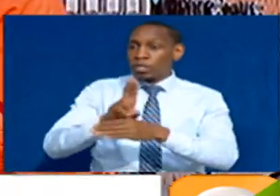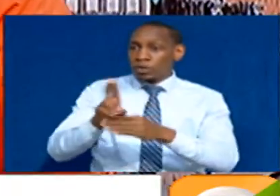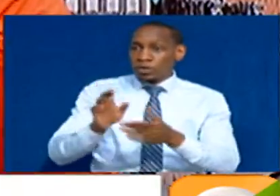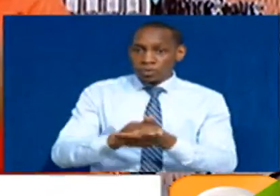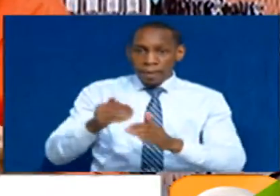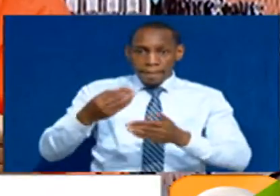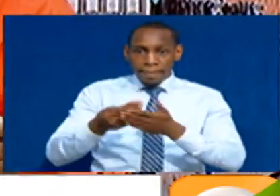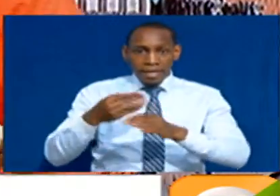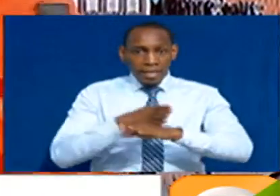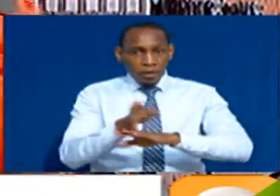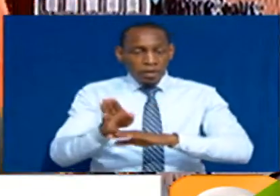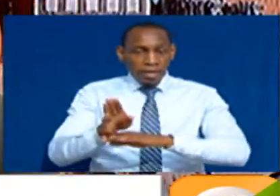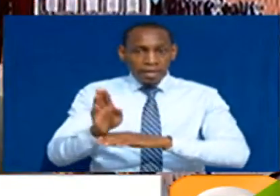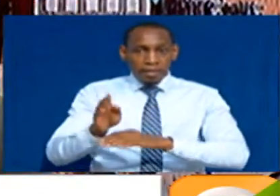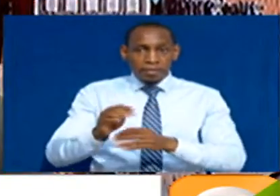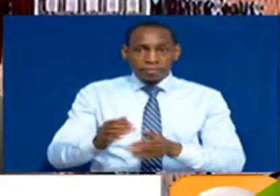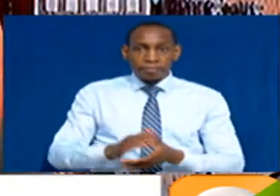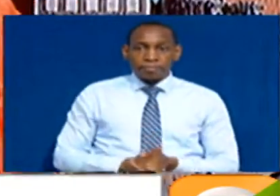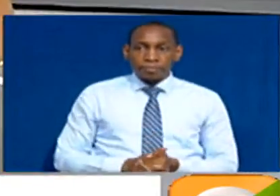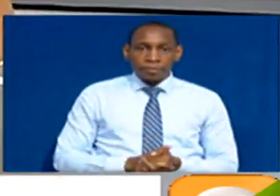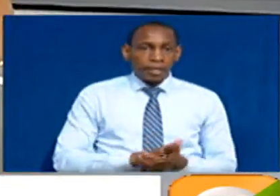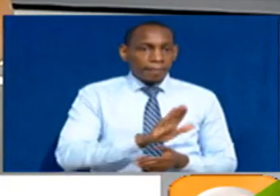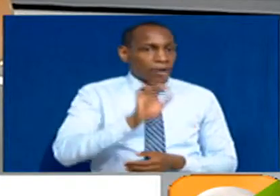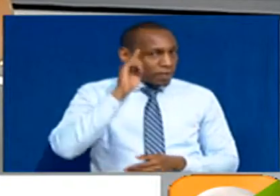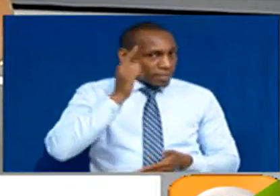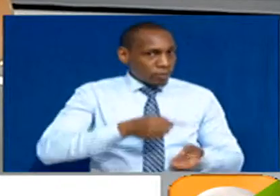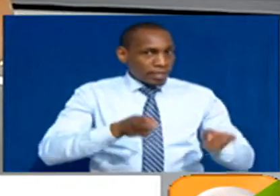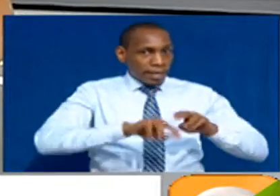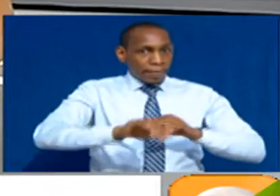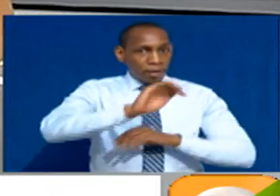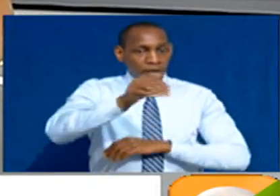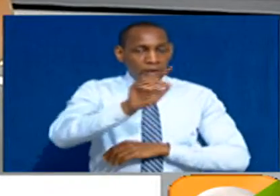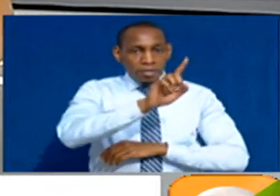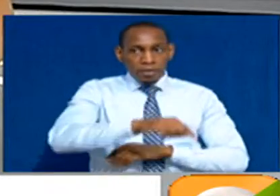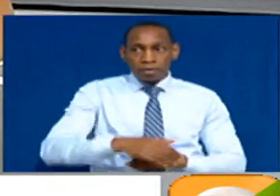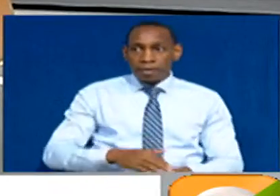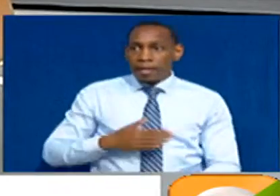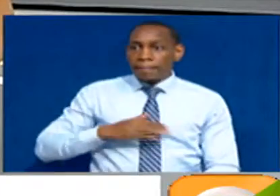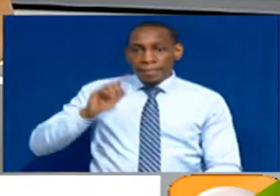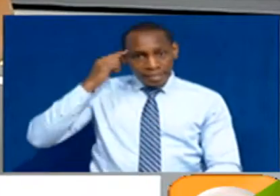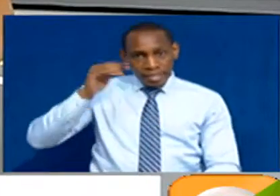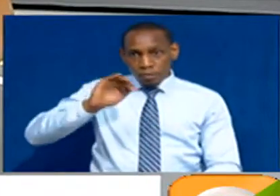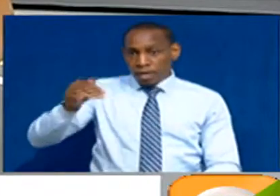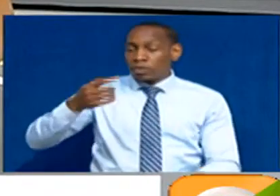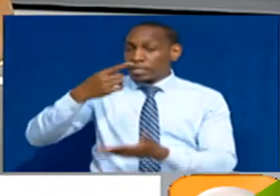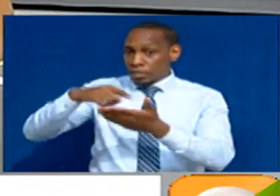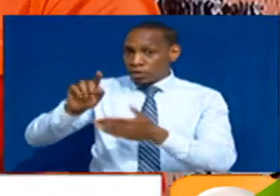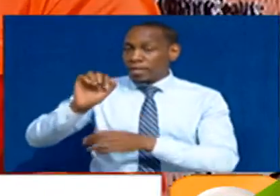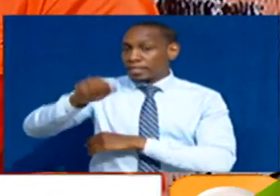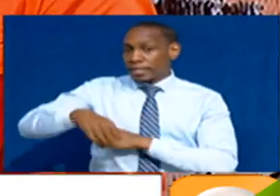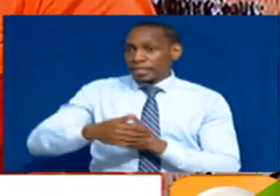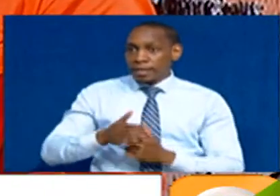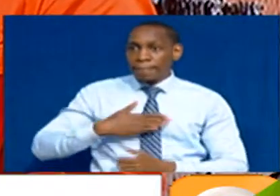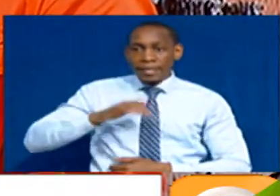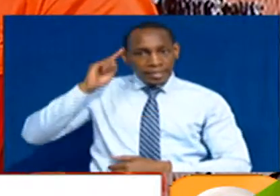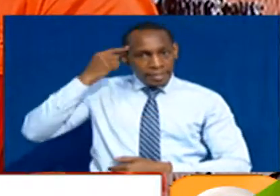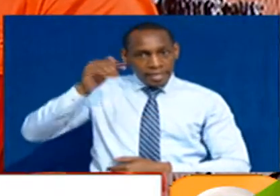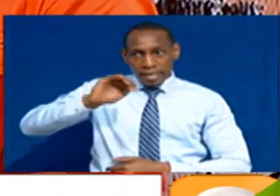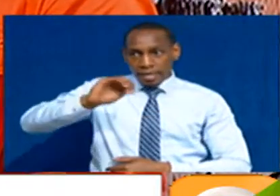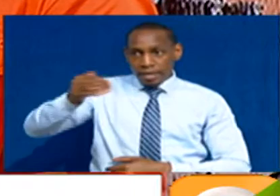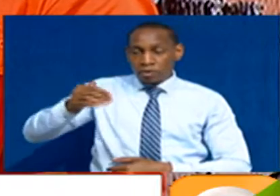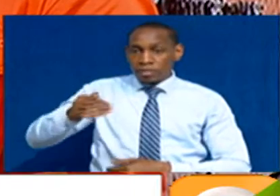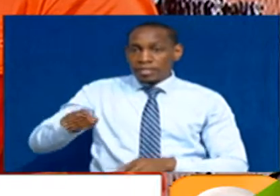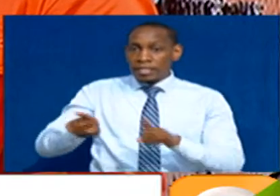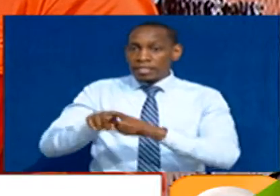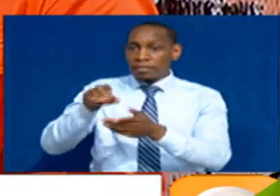to launder money from Kenya abroad. Is that what you think is happening in the counties? I think in the counties, yes. I believe in the counties